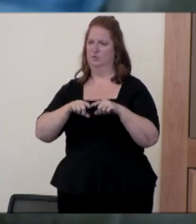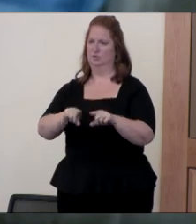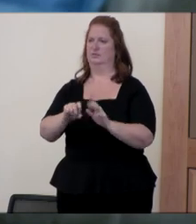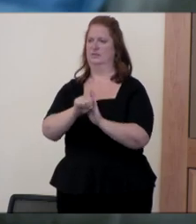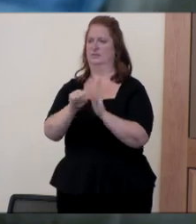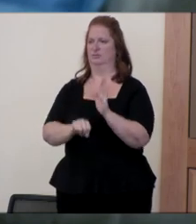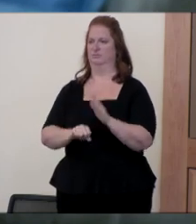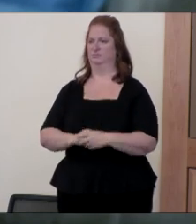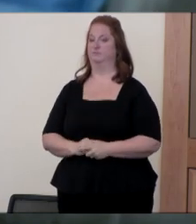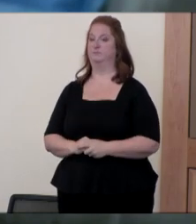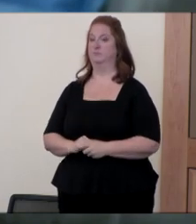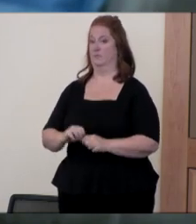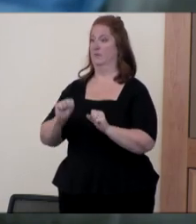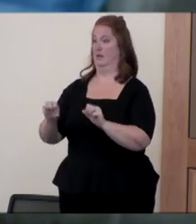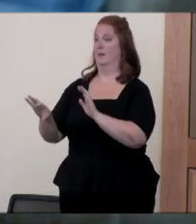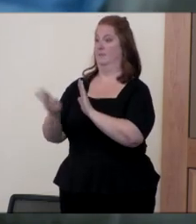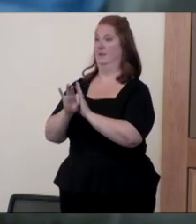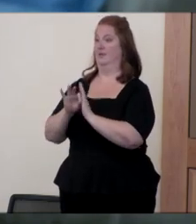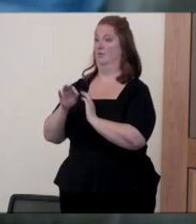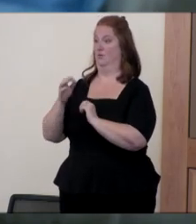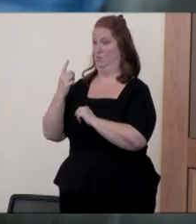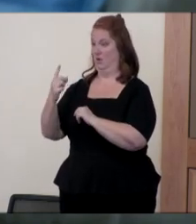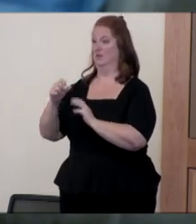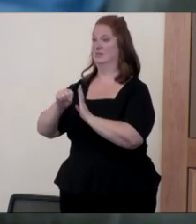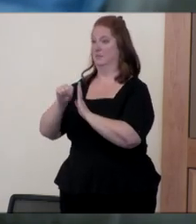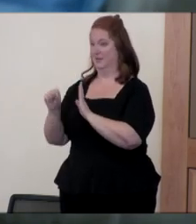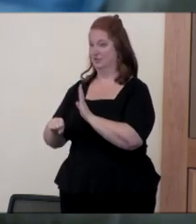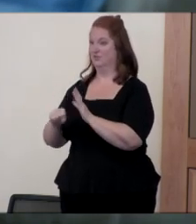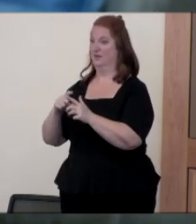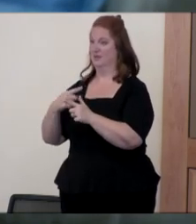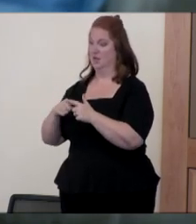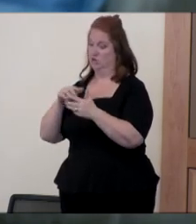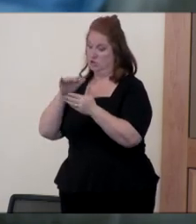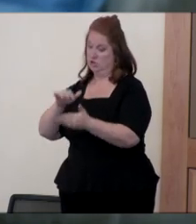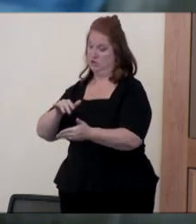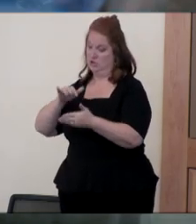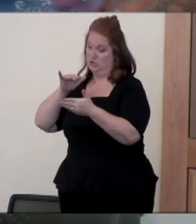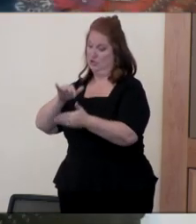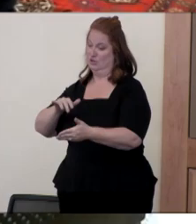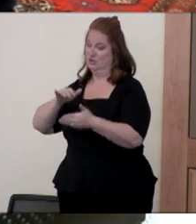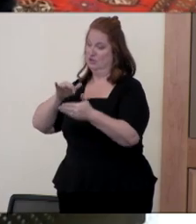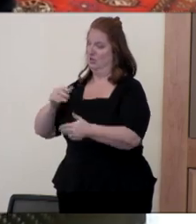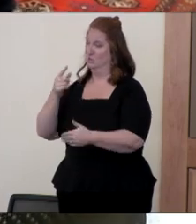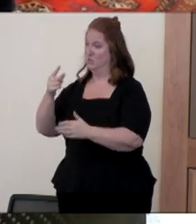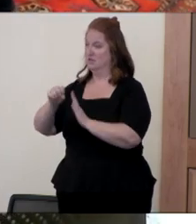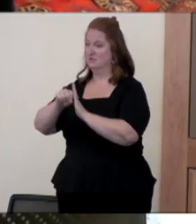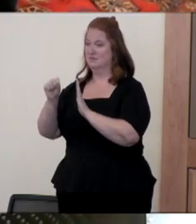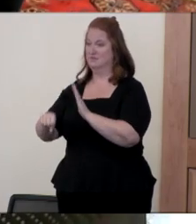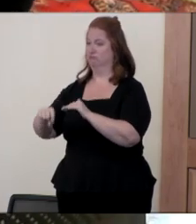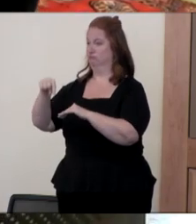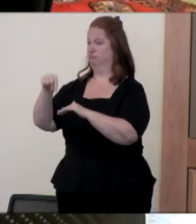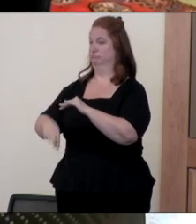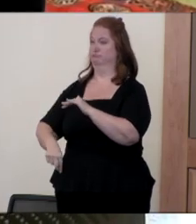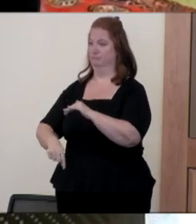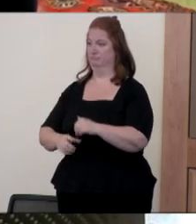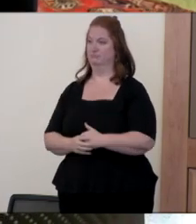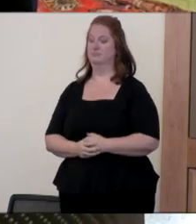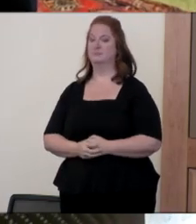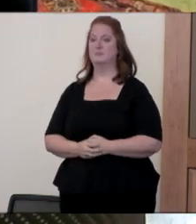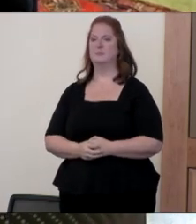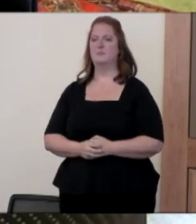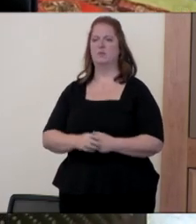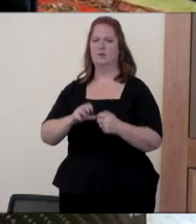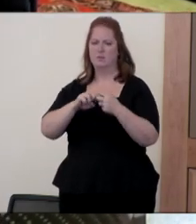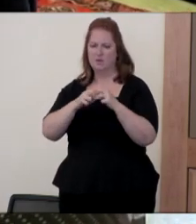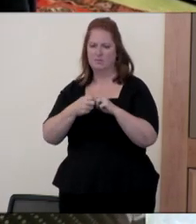own project, and you have to spend a whole semester looking at that project in great detail. We're able to look at the problem